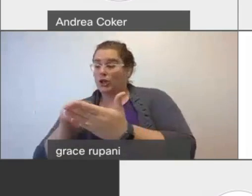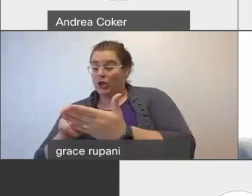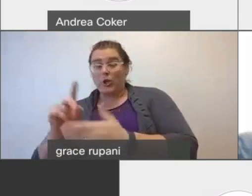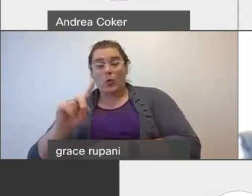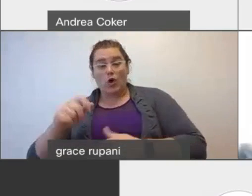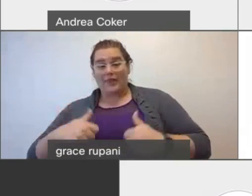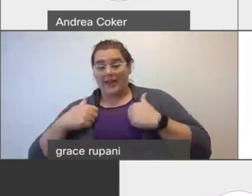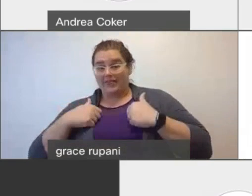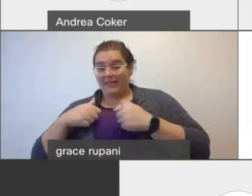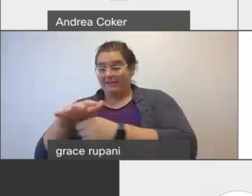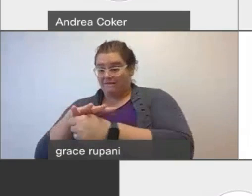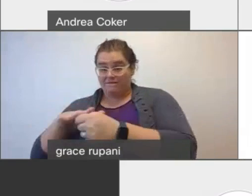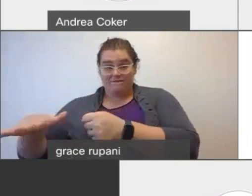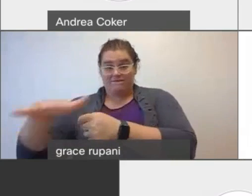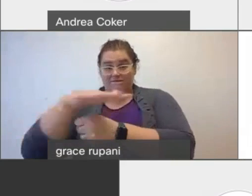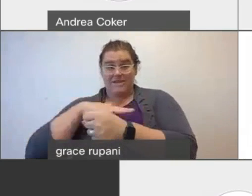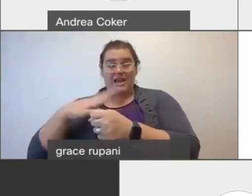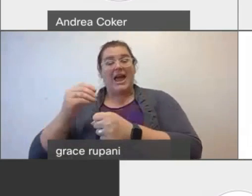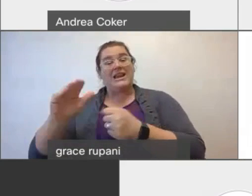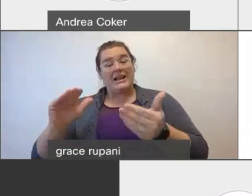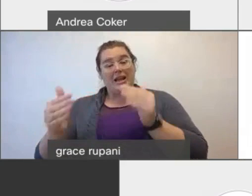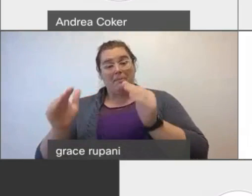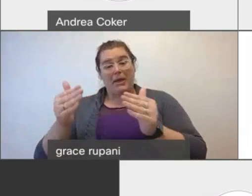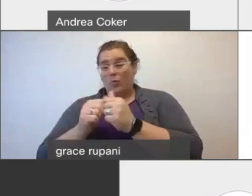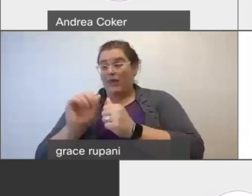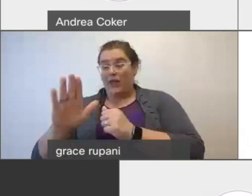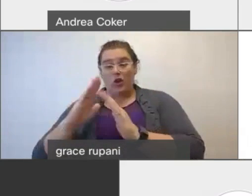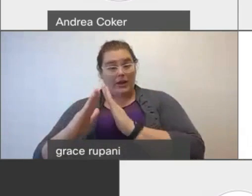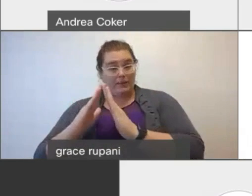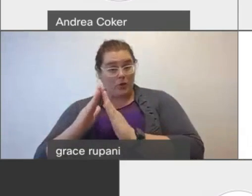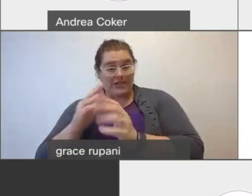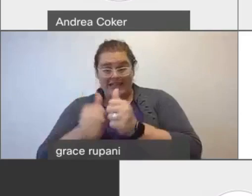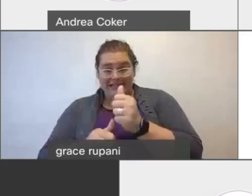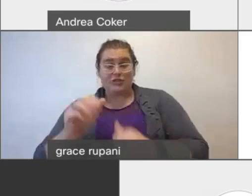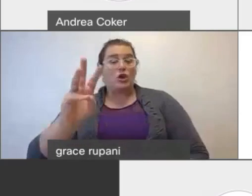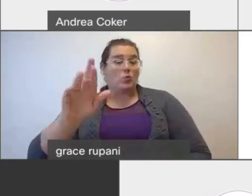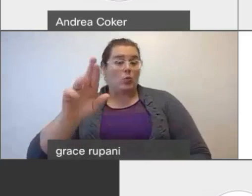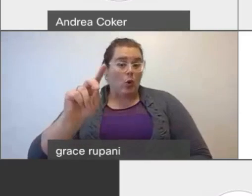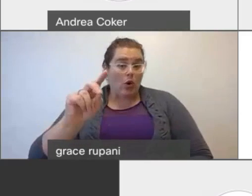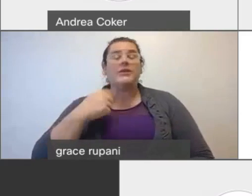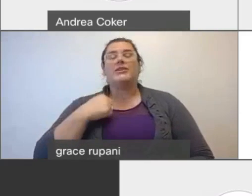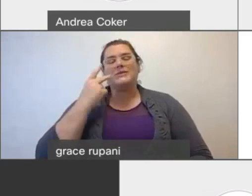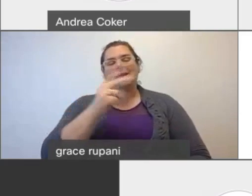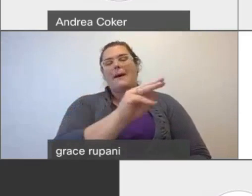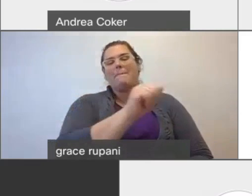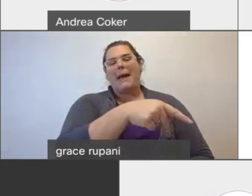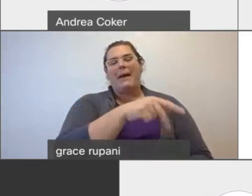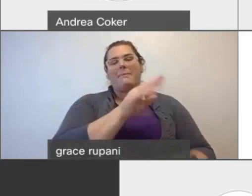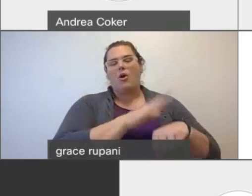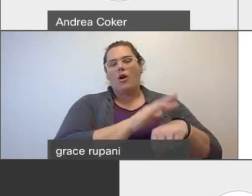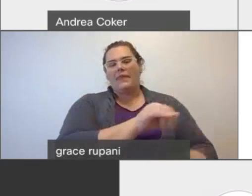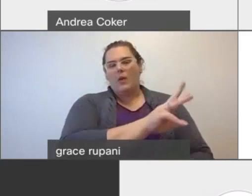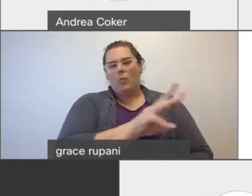their neighbors, as we look at the vaccinations by ward on the coronavirus website, we're actually doing